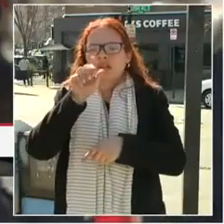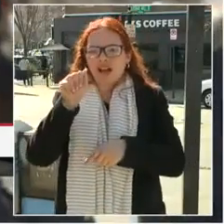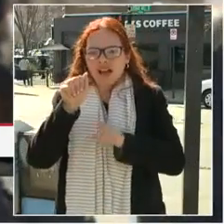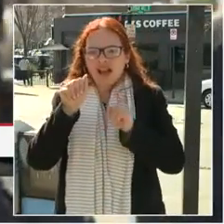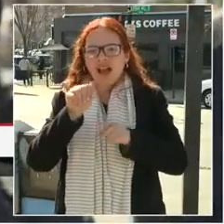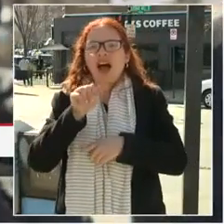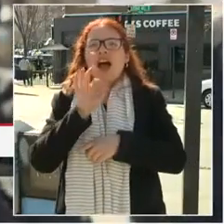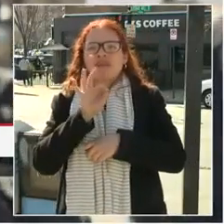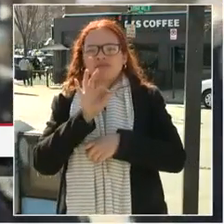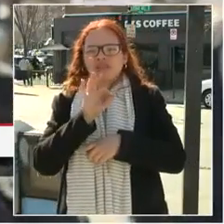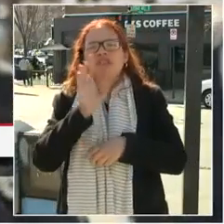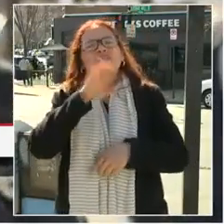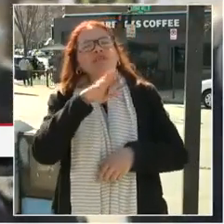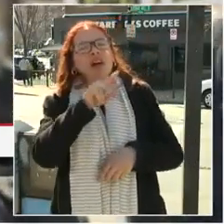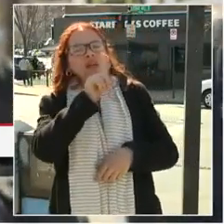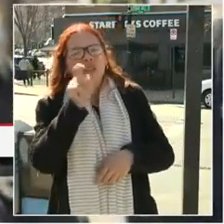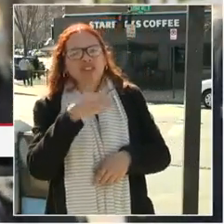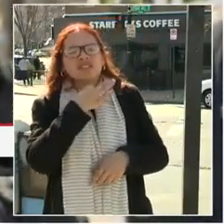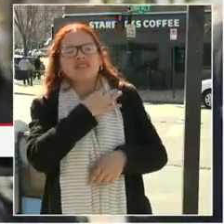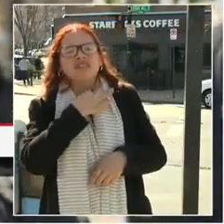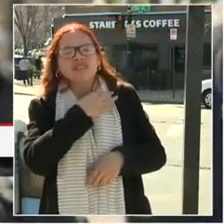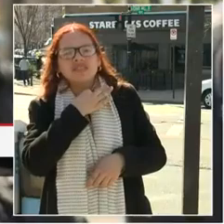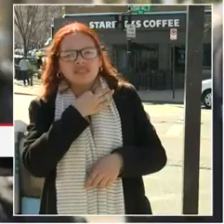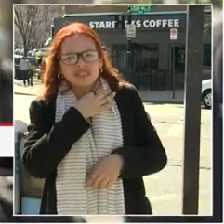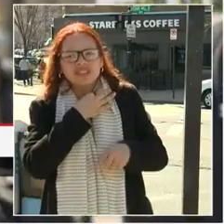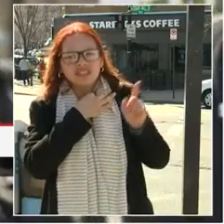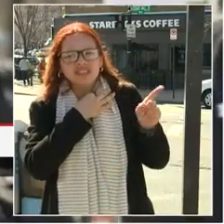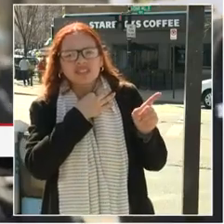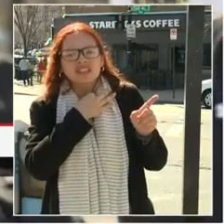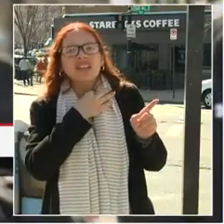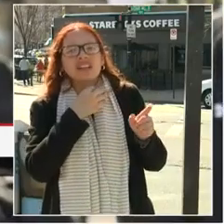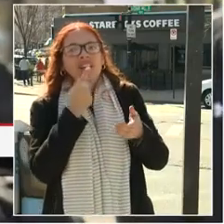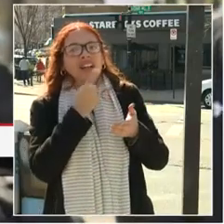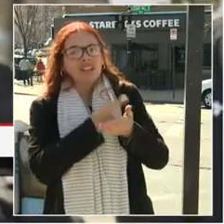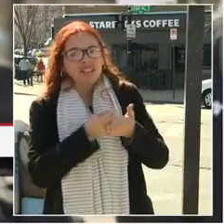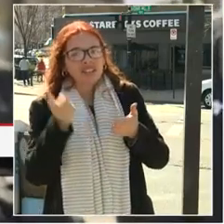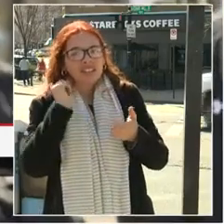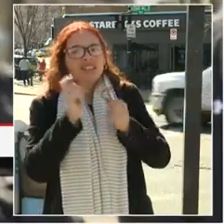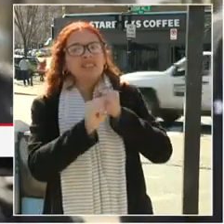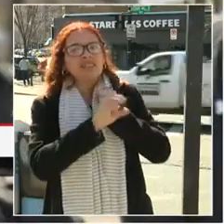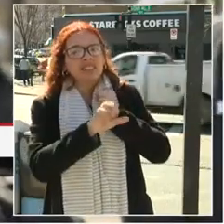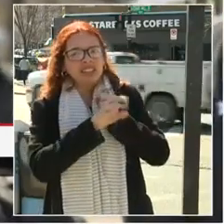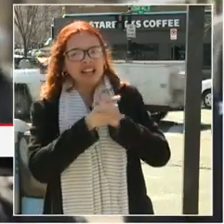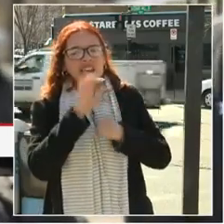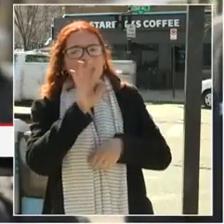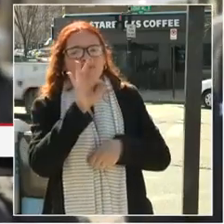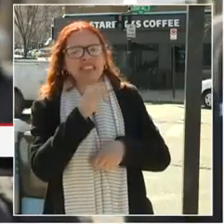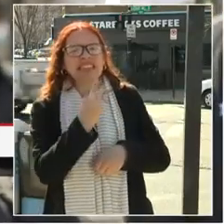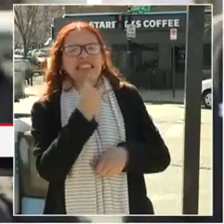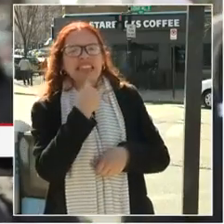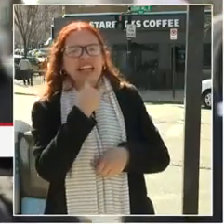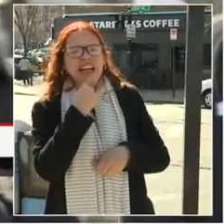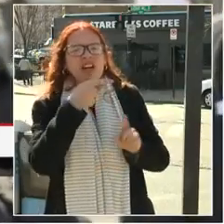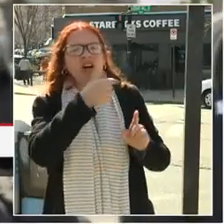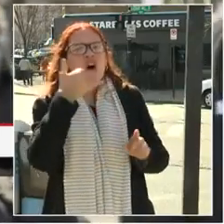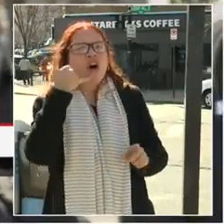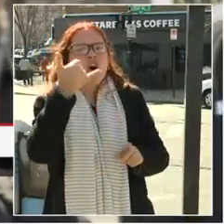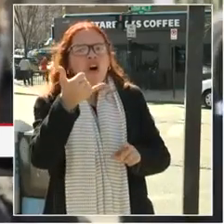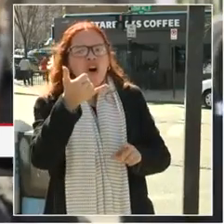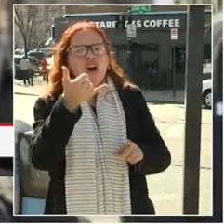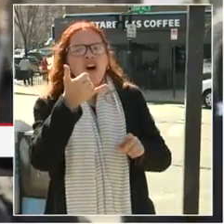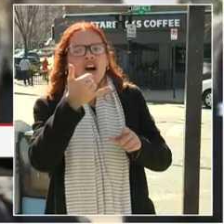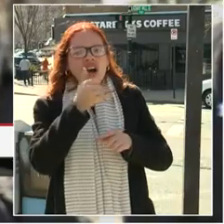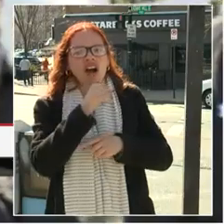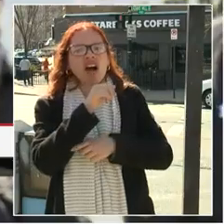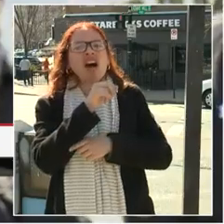for Eric Flack, my reporter. Last week, Channel 9 reported you had a phone call with NFL Commissioner Roger Goodell, in which